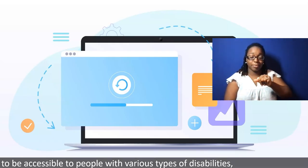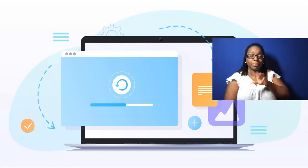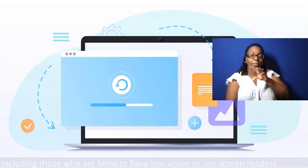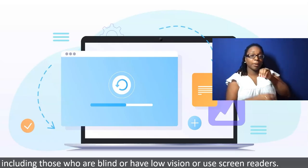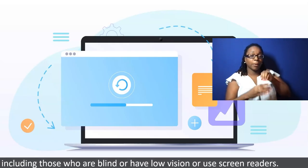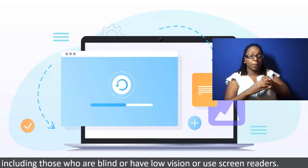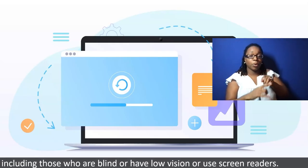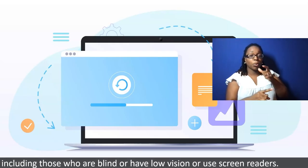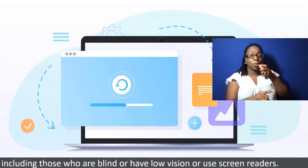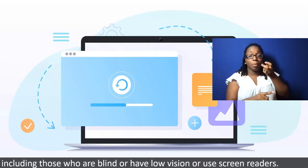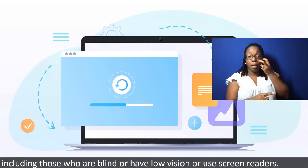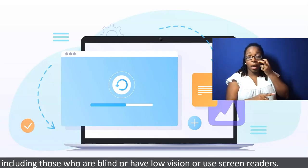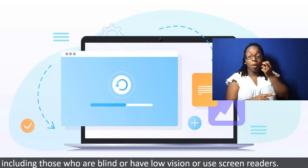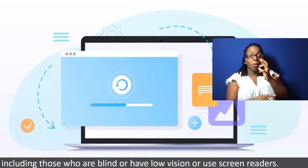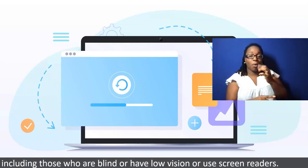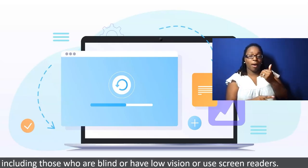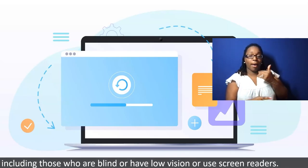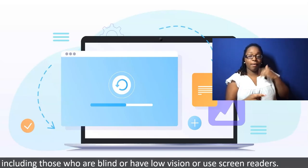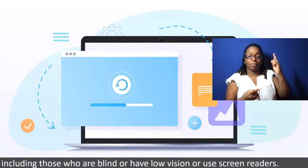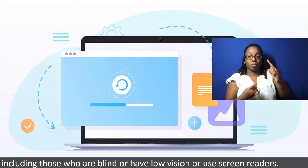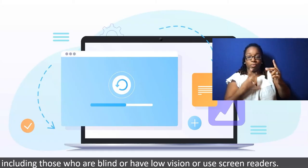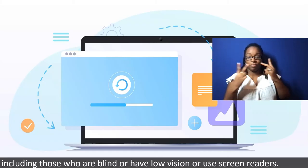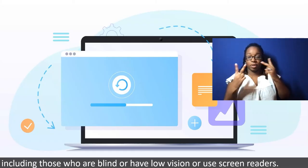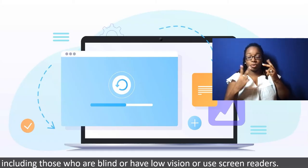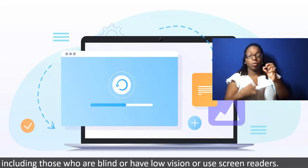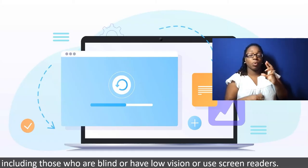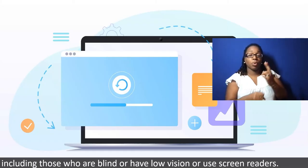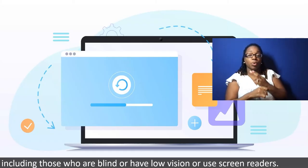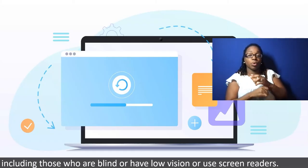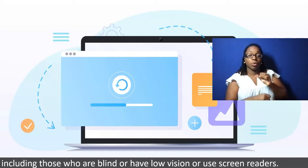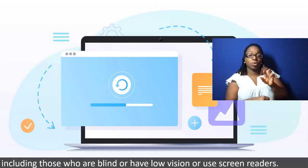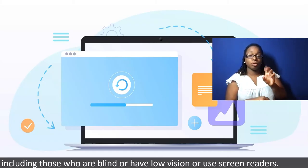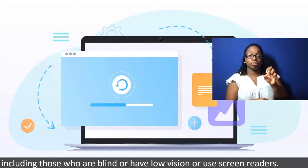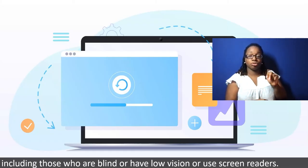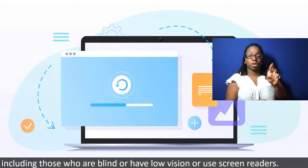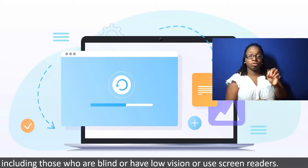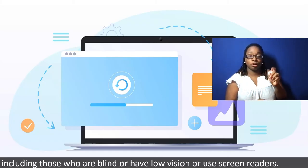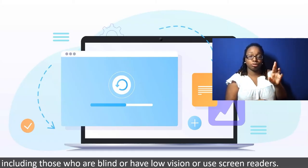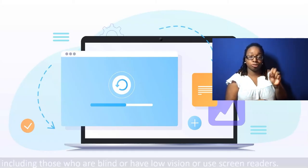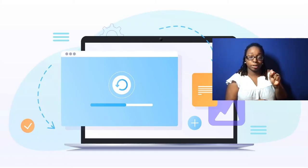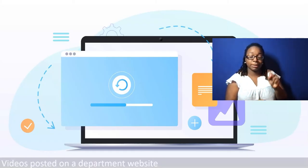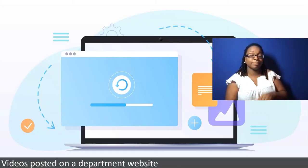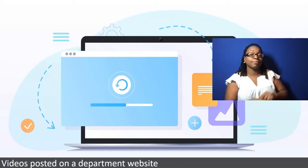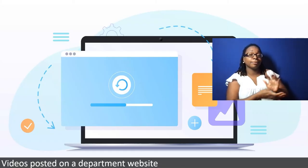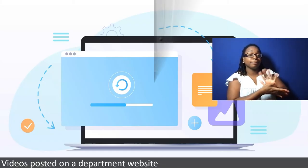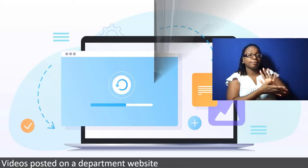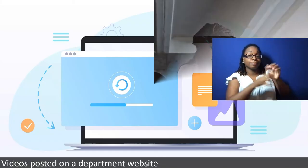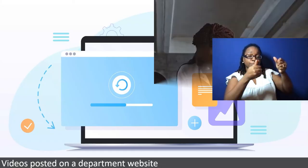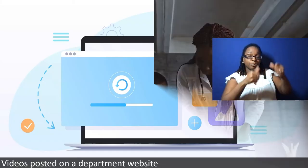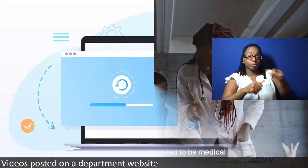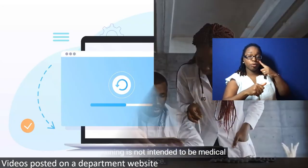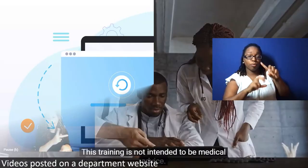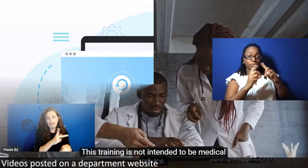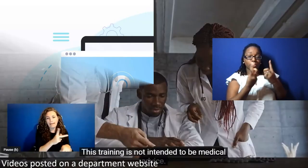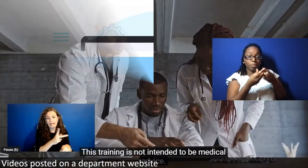disabilities, including those who are blind or have low vision or use screen readers. Videos